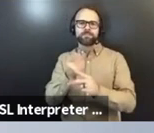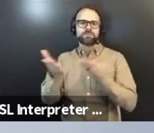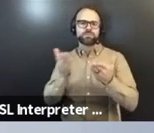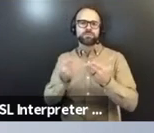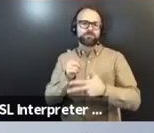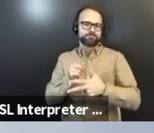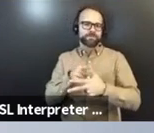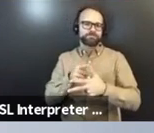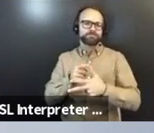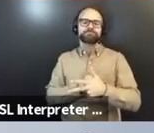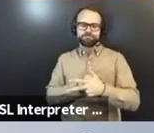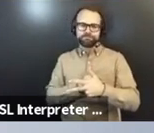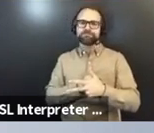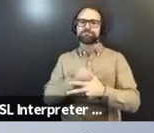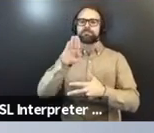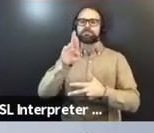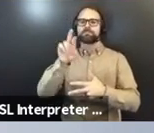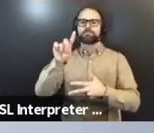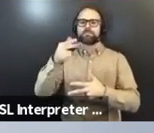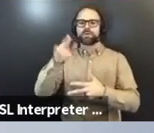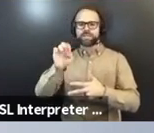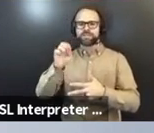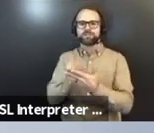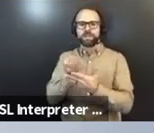first one is we specialize in bridge financing, tax credit, and